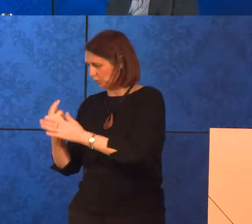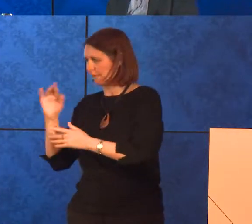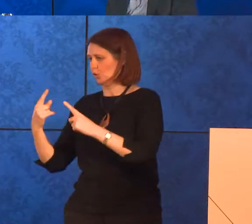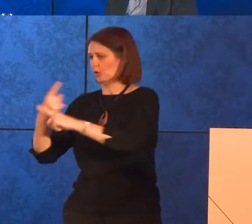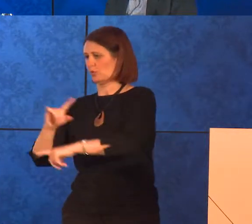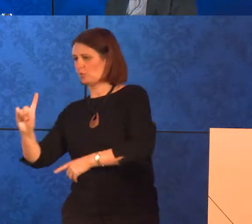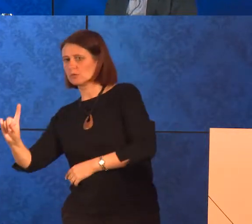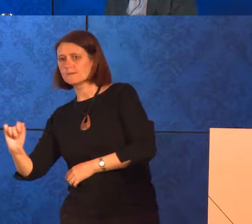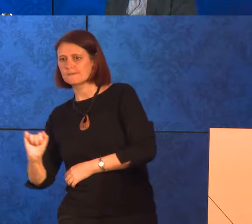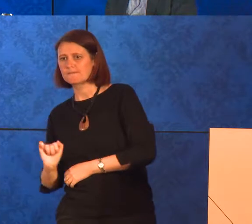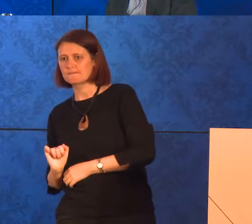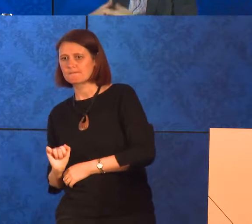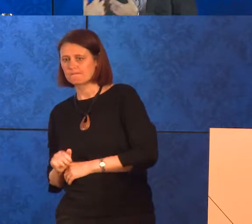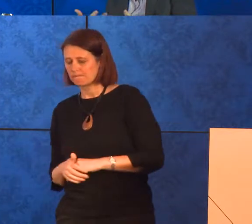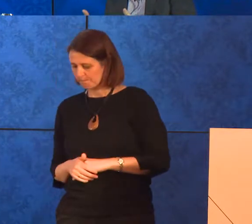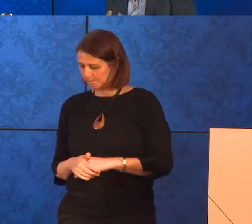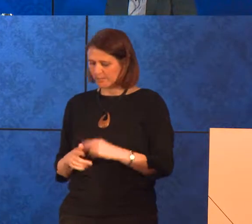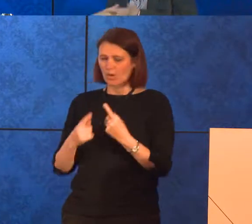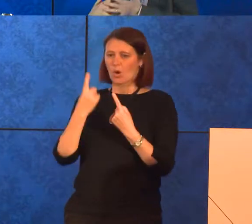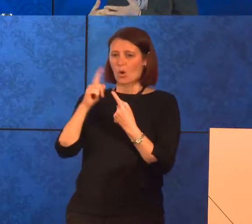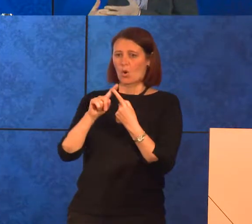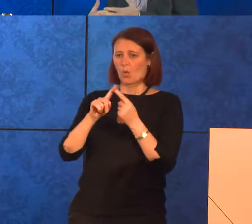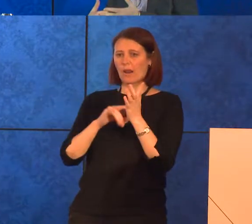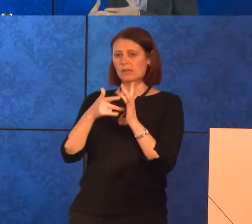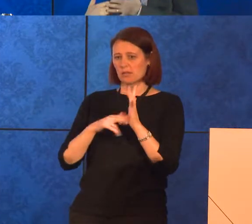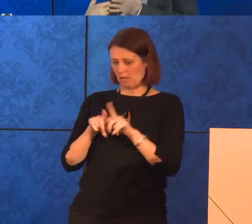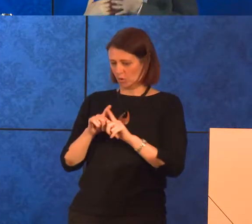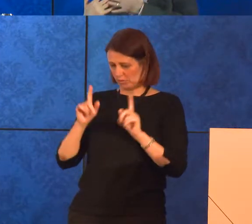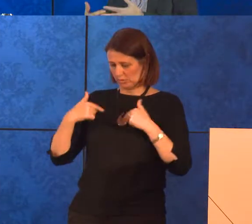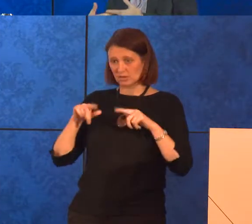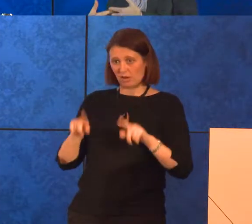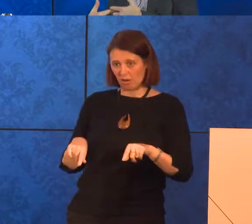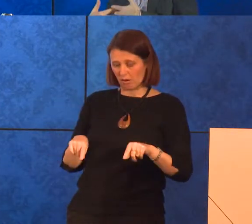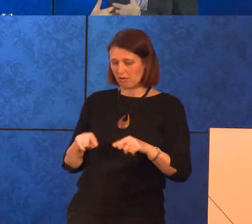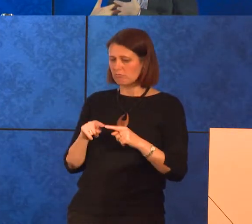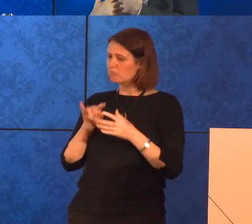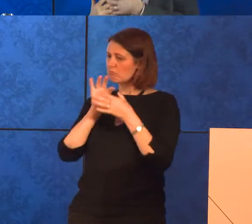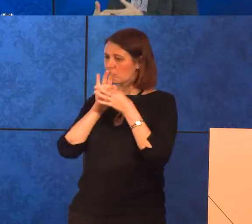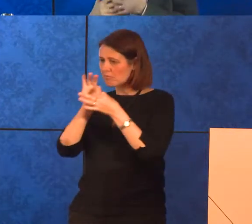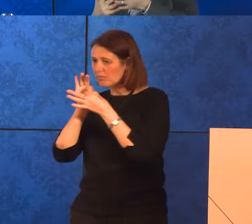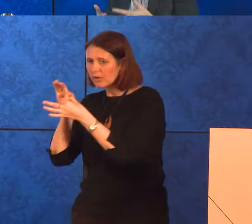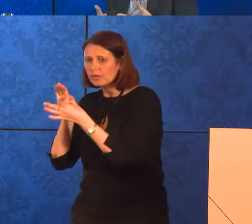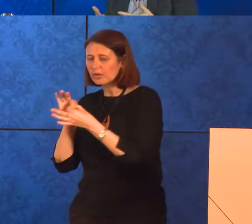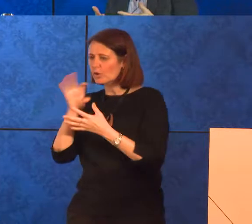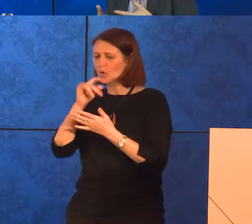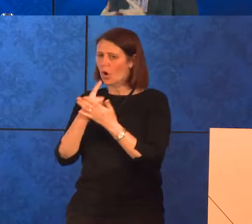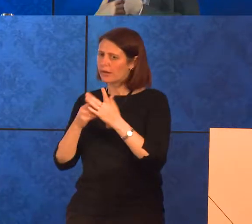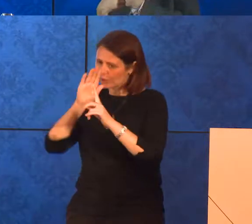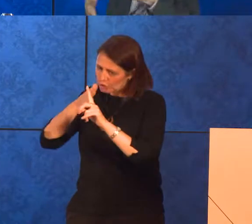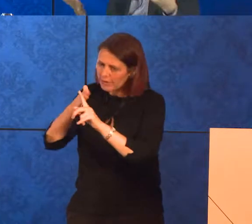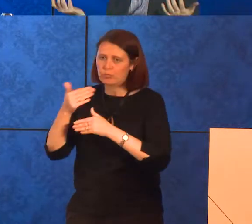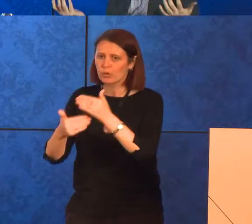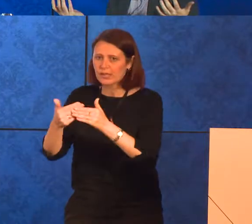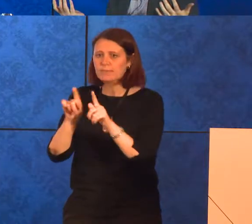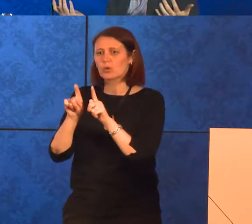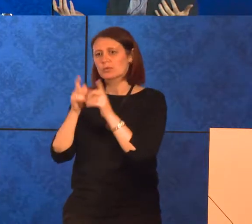was. So one of the lessons I learnt very on was engaging in not just through the direct process of the Royal Commission, but